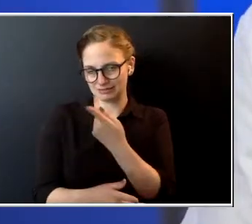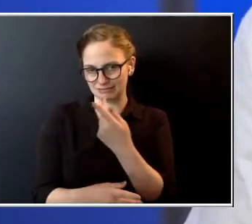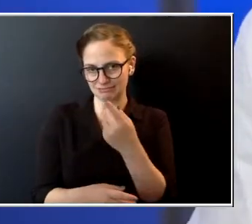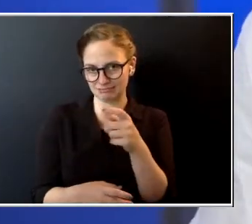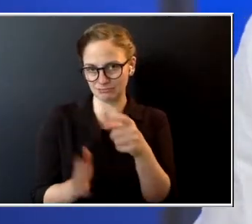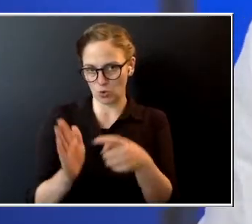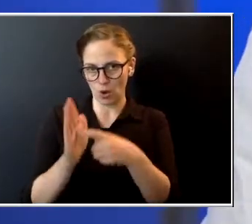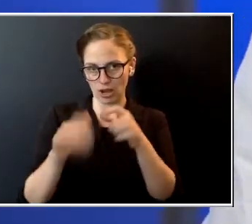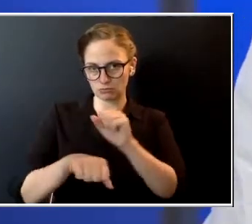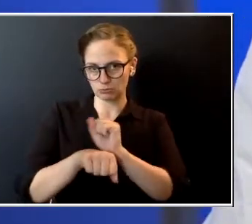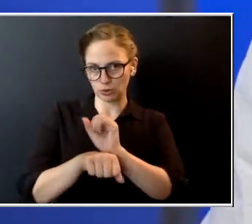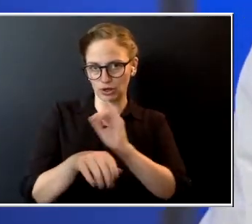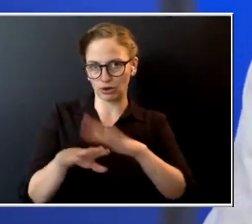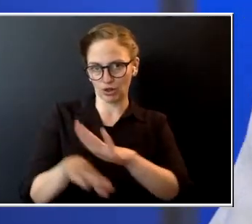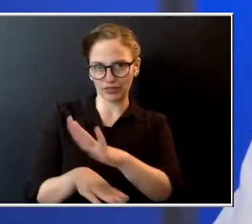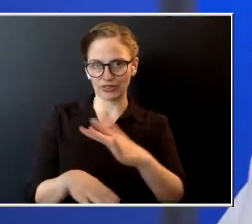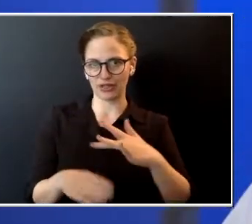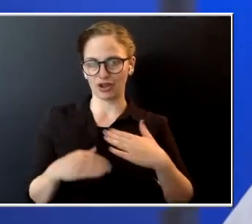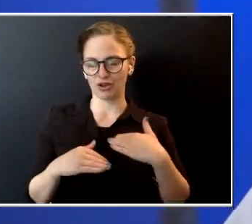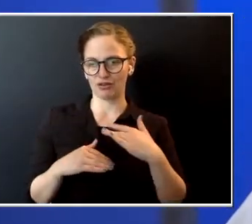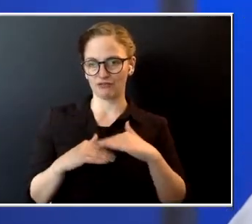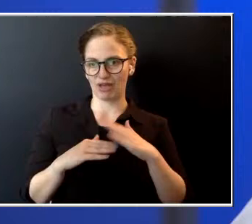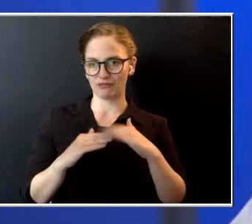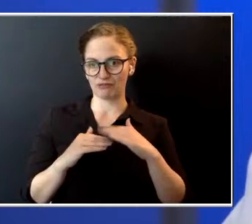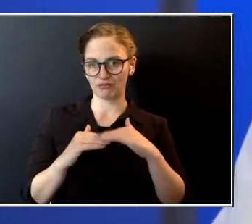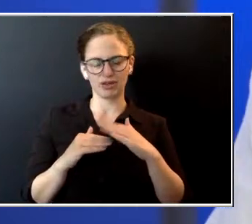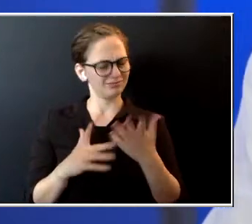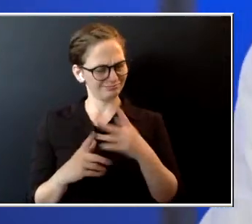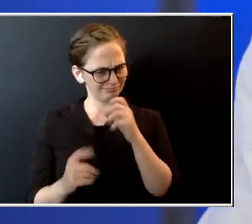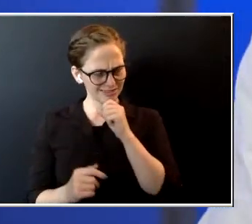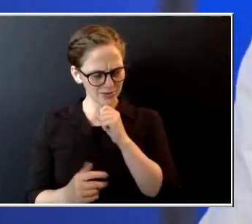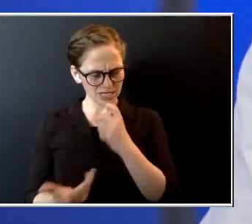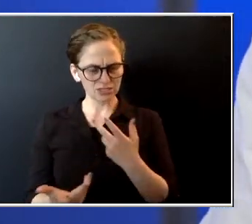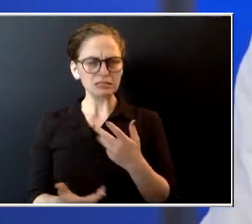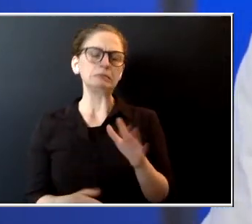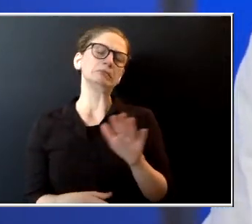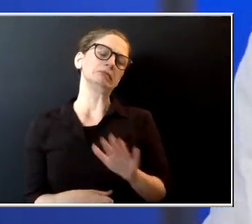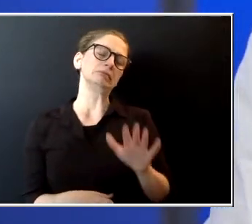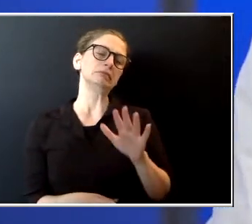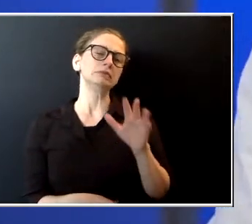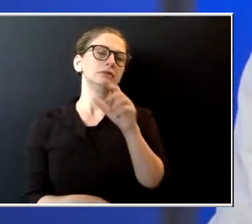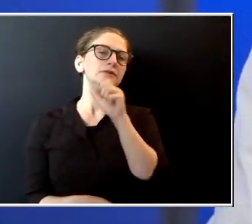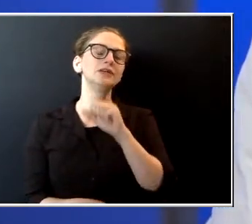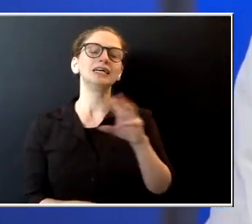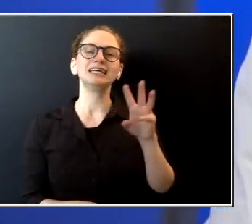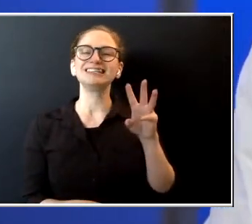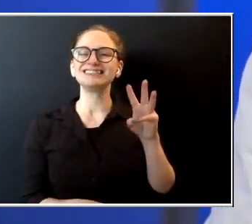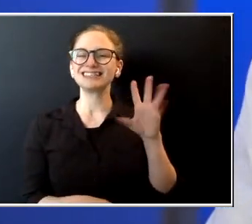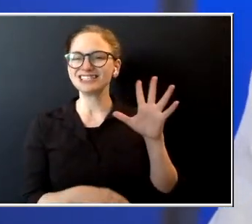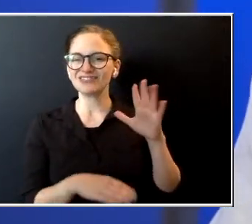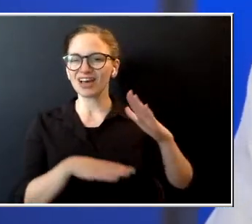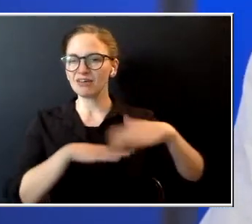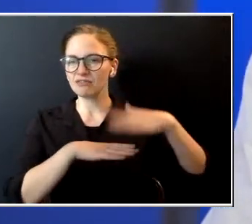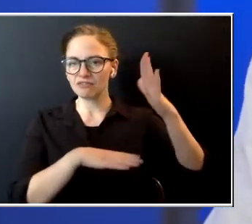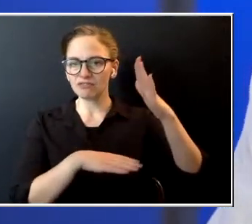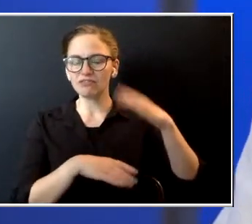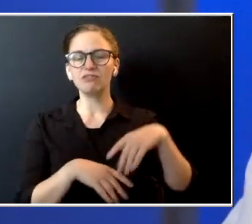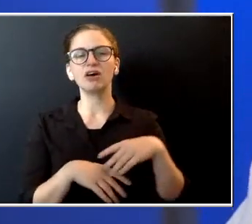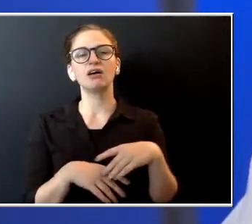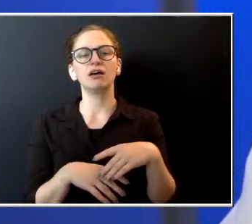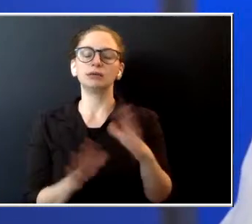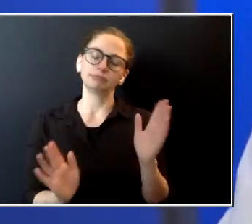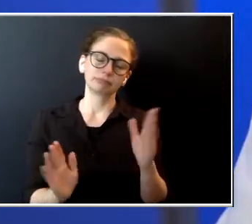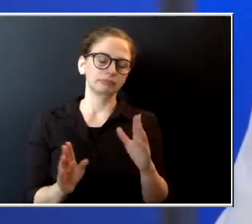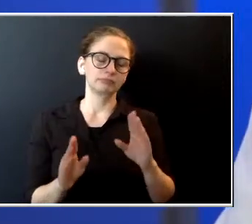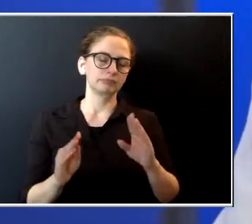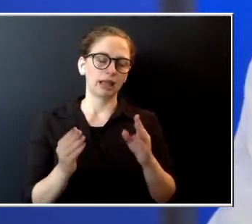of 65 and older is really the cutoff that we currently use. There's obviously exceptions, and it's a spectrum. But